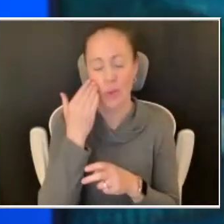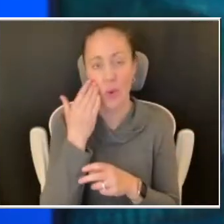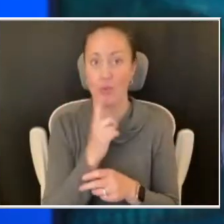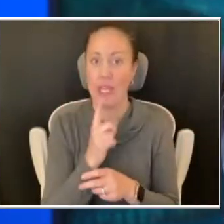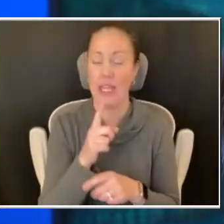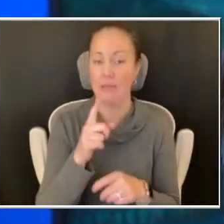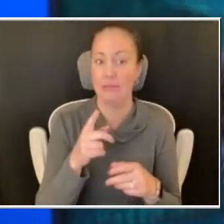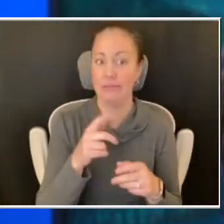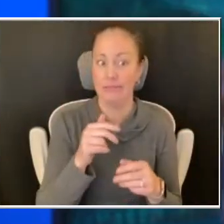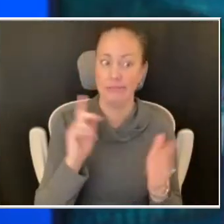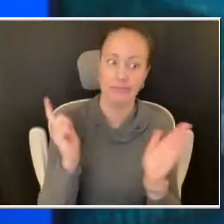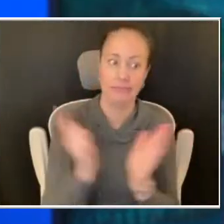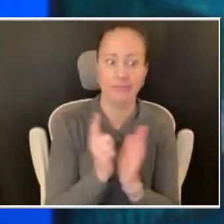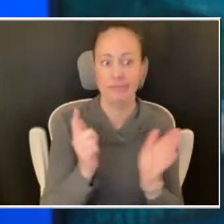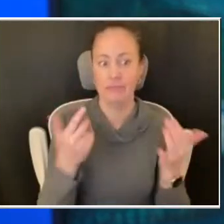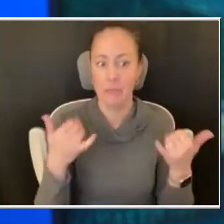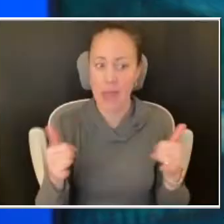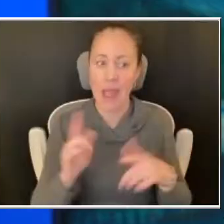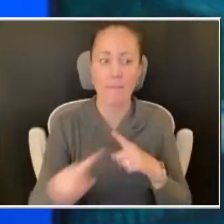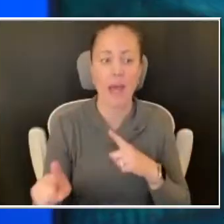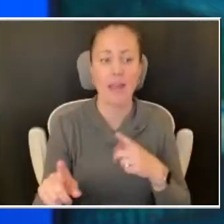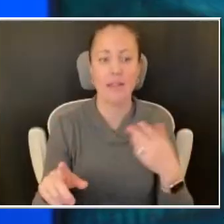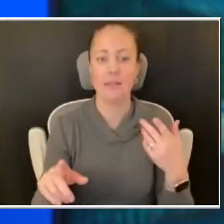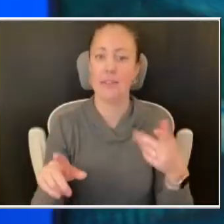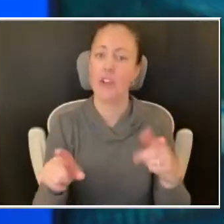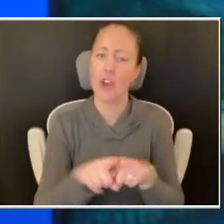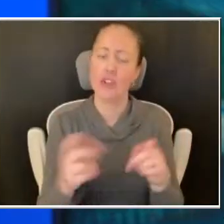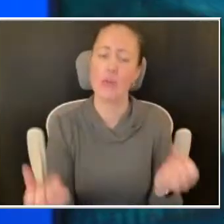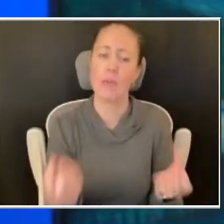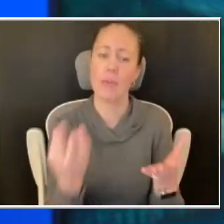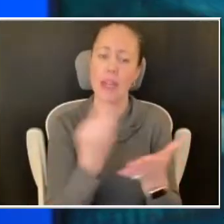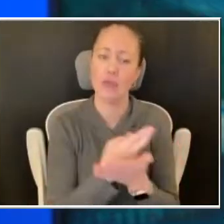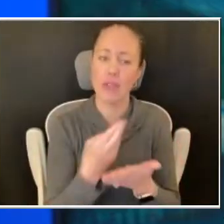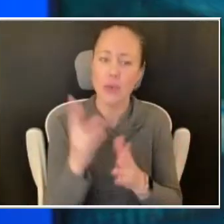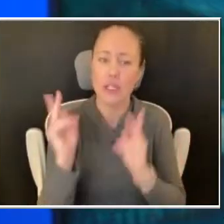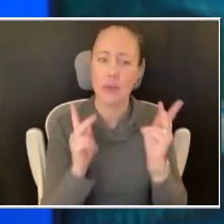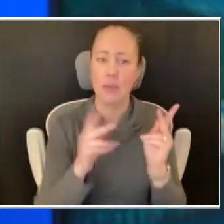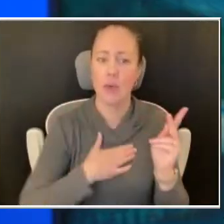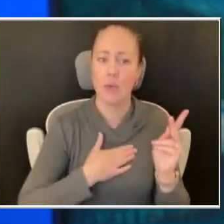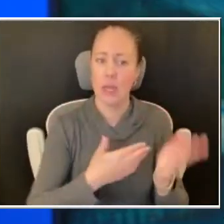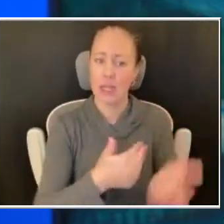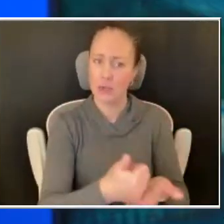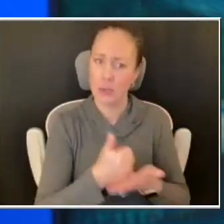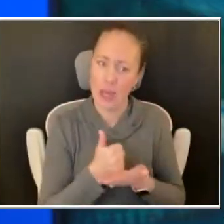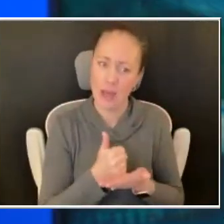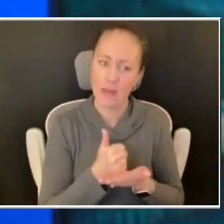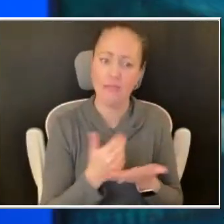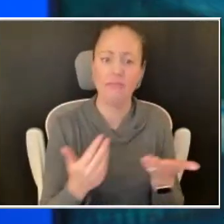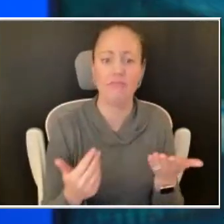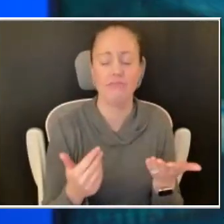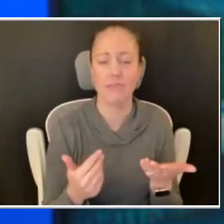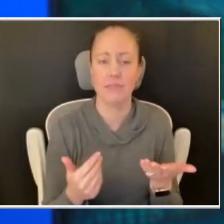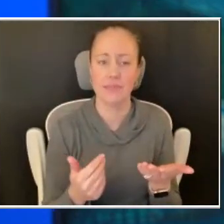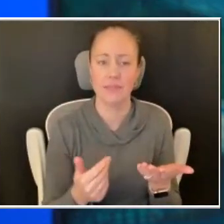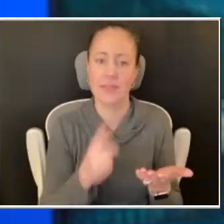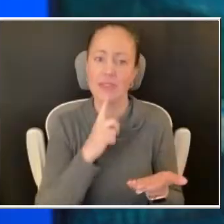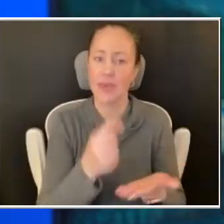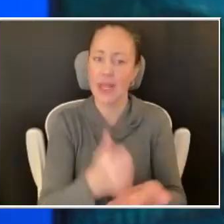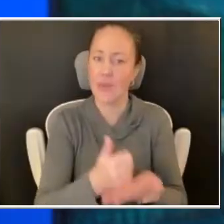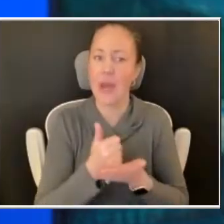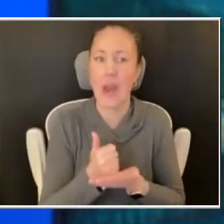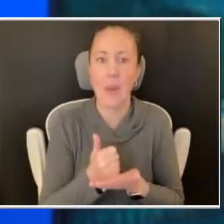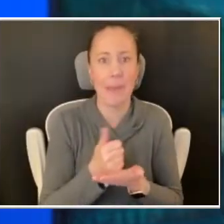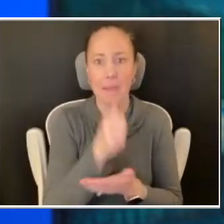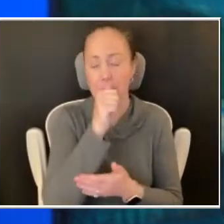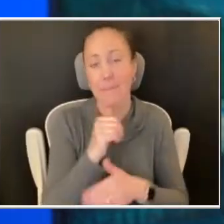just think I was surrounded by so many resources and so many people that were willing to help me. That ultimately is really what got me through. There was so many people